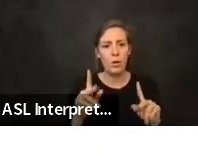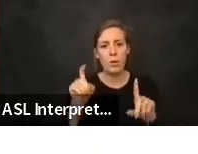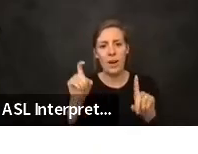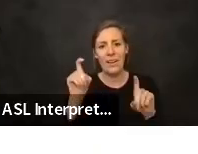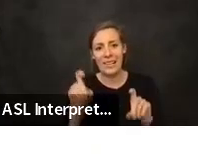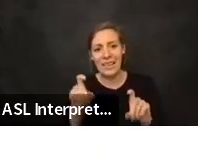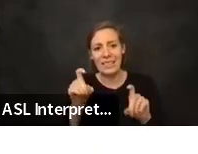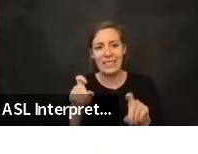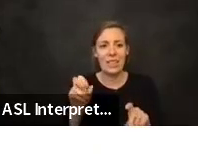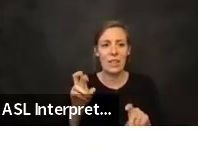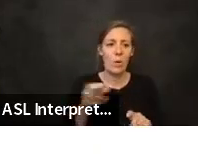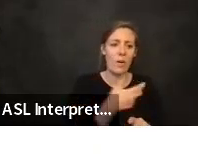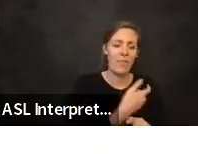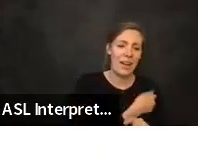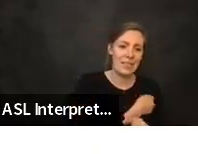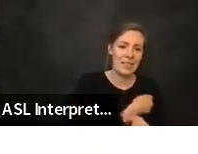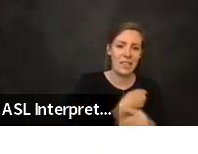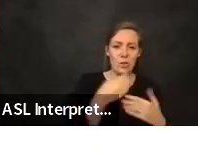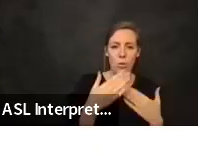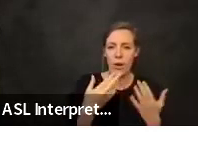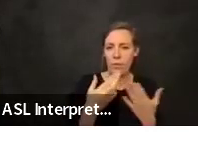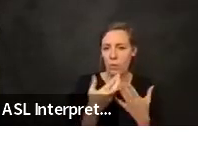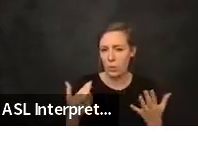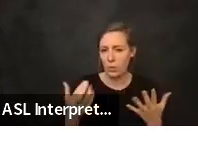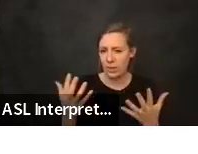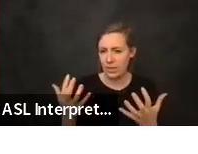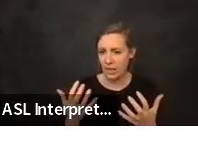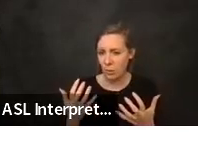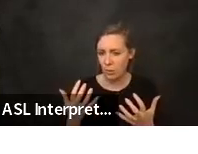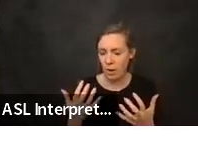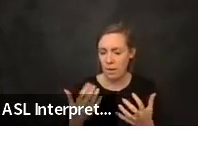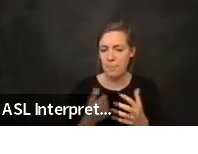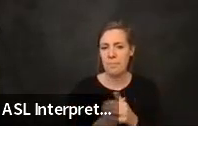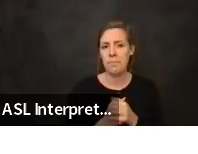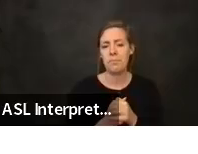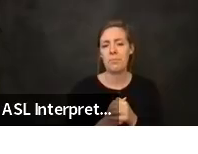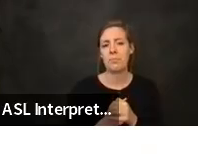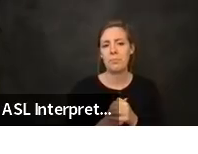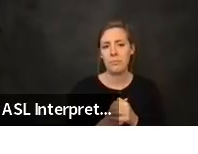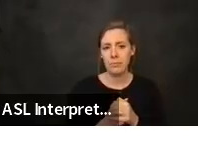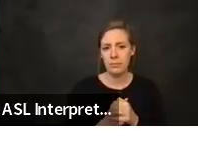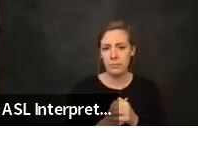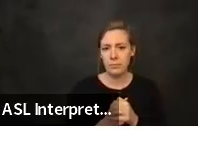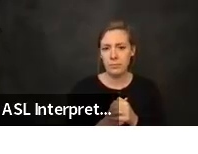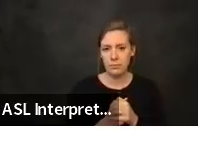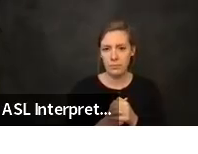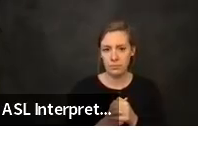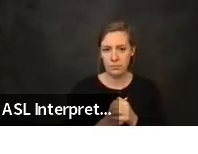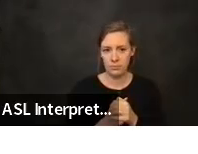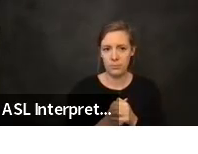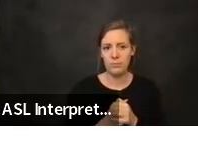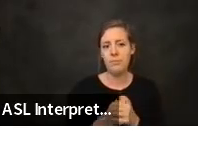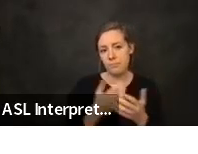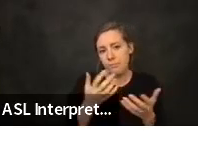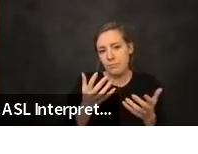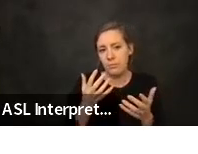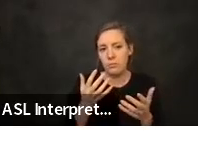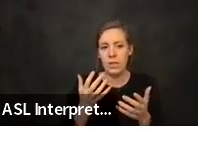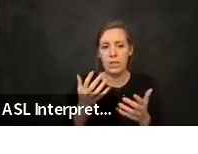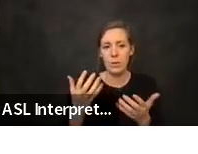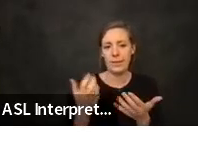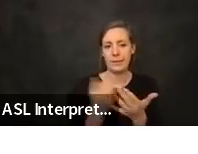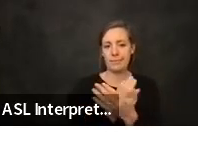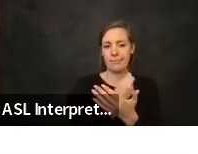advantage of other resources and to be aware of protocols. And so I just want to take a few